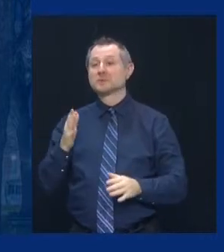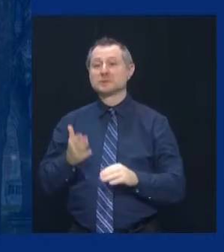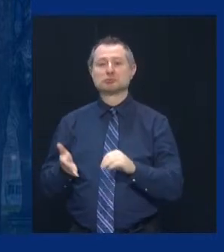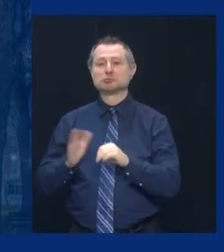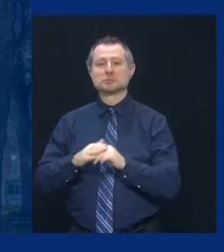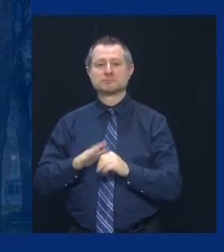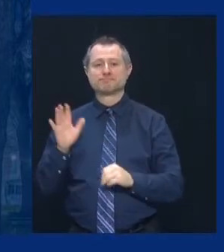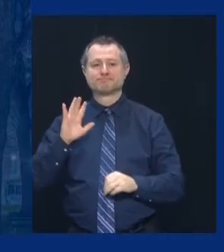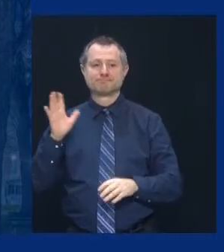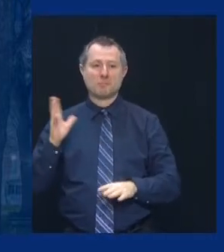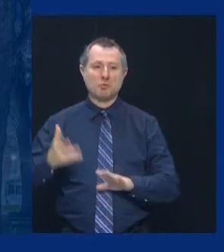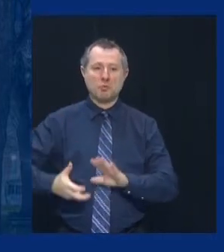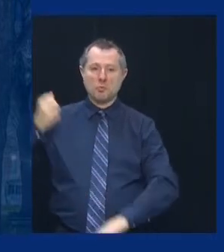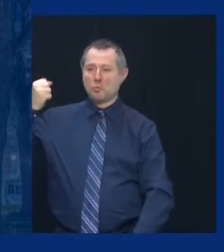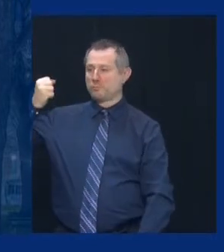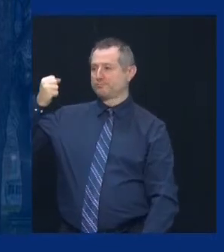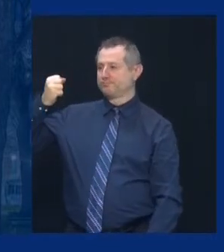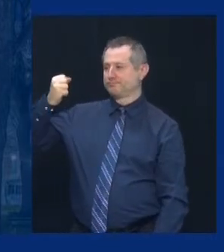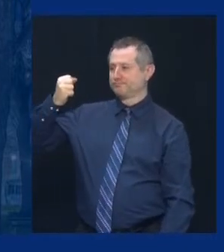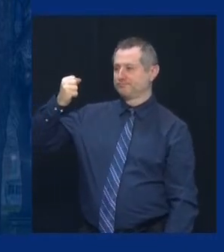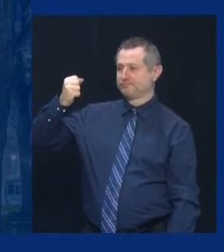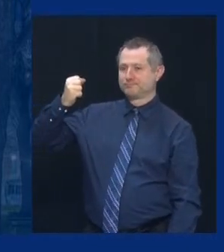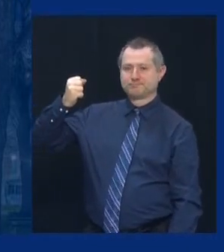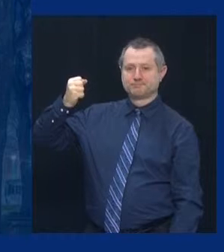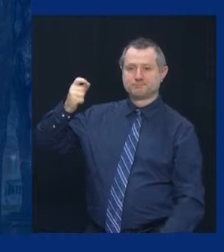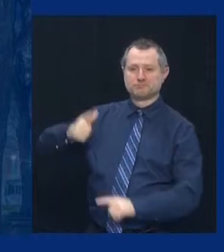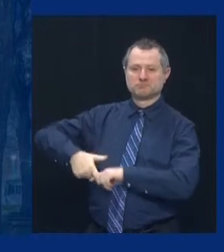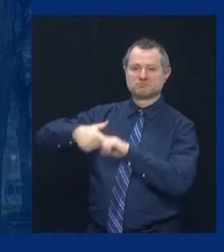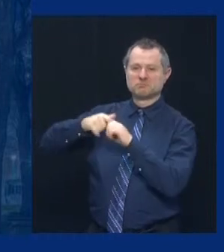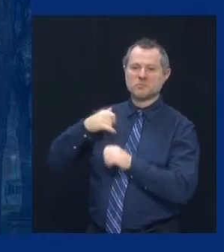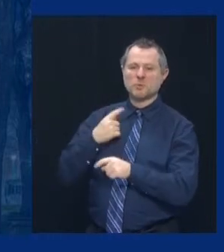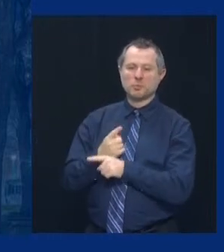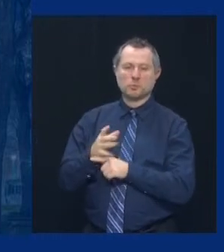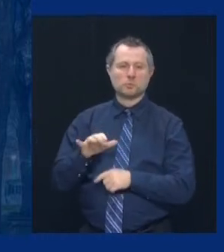This is the right thing to do, I think.